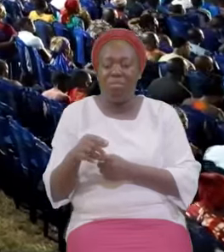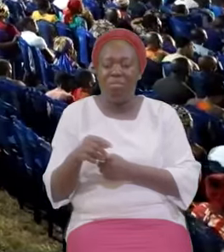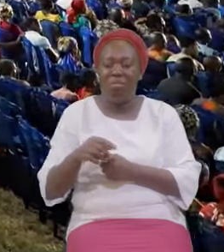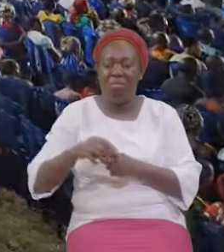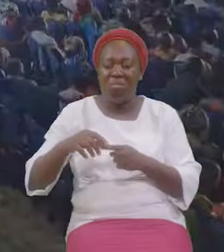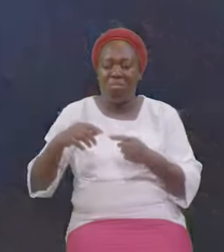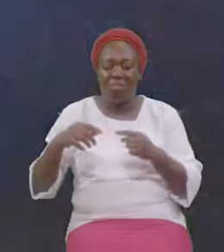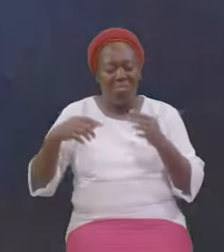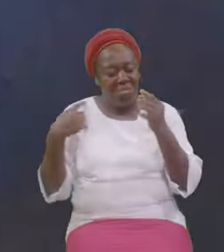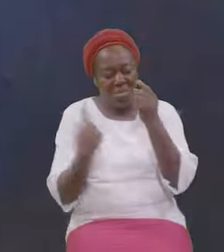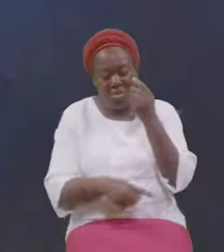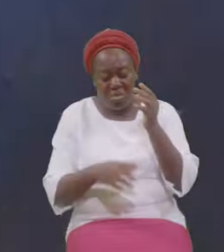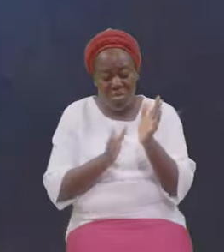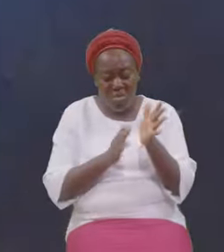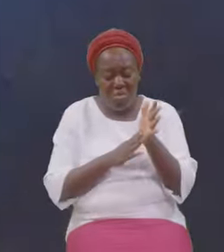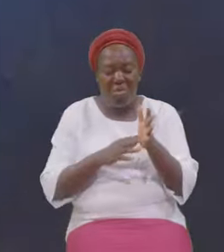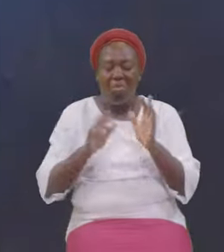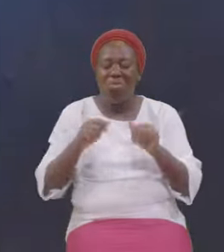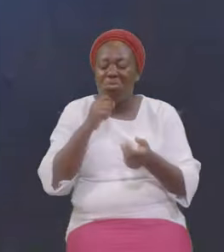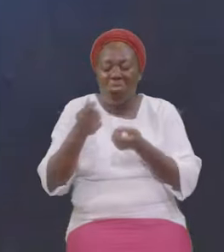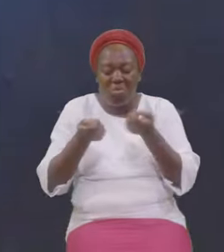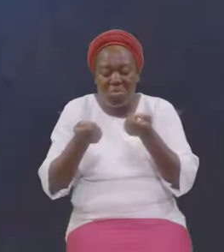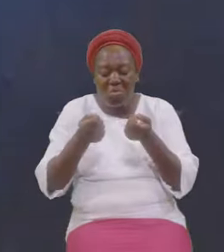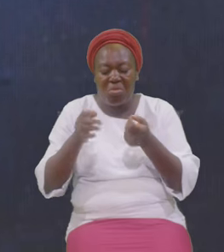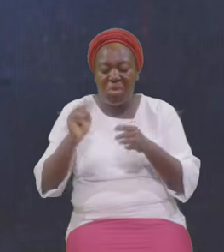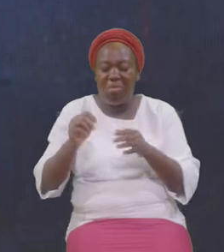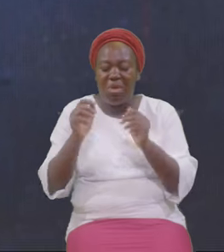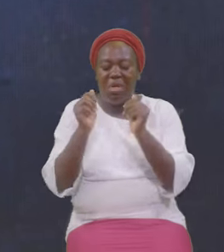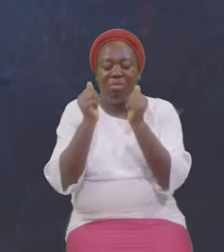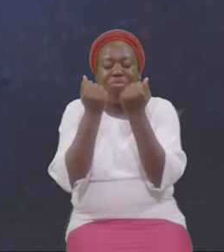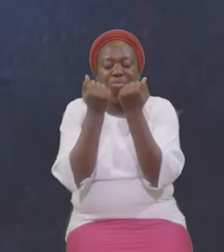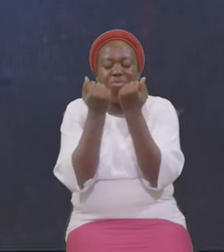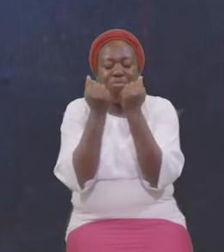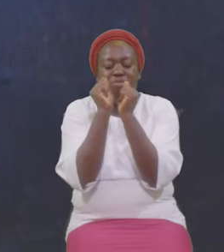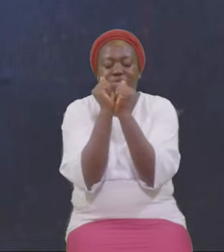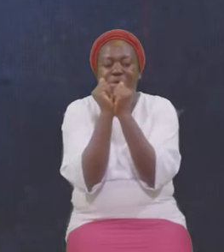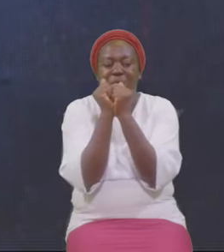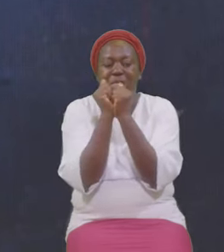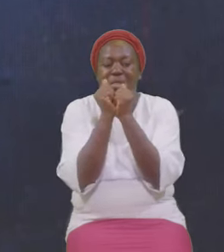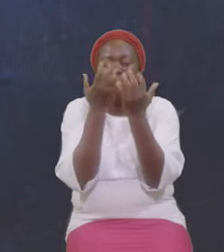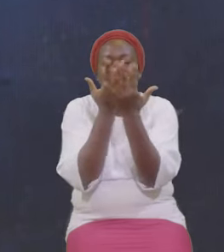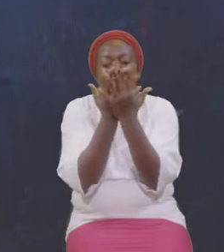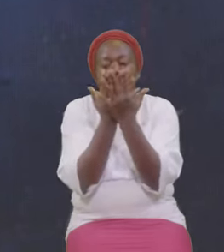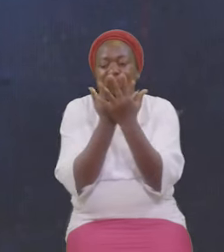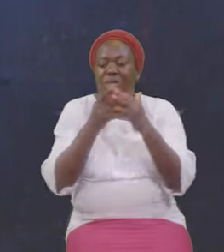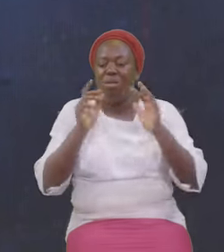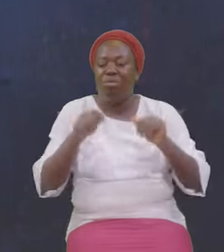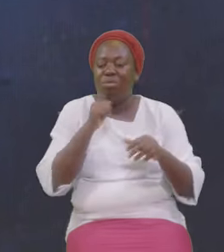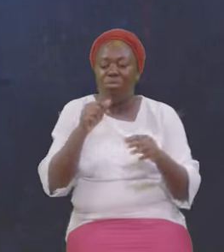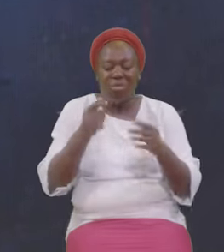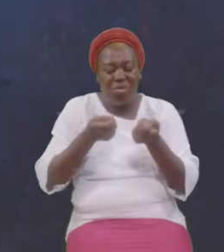him. Prison could not tame him. Law enforcement